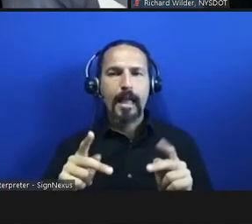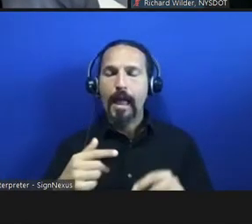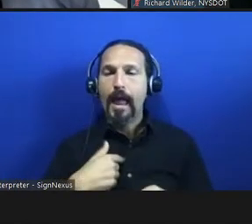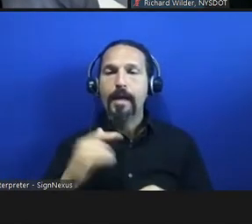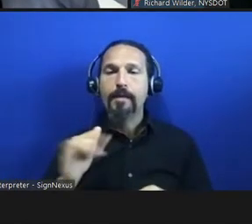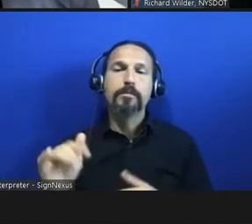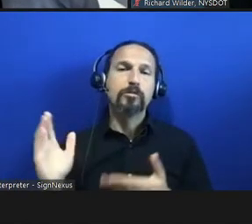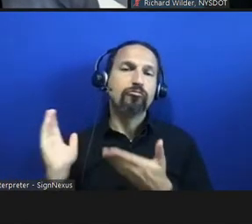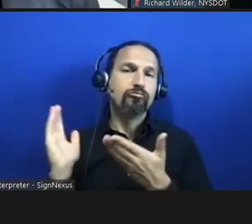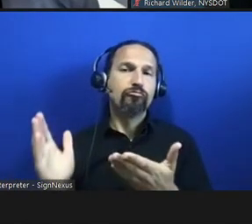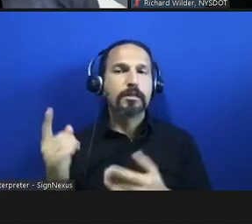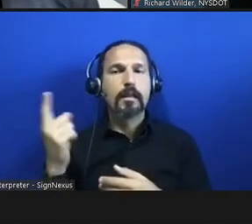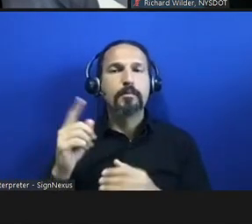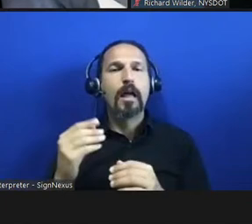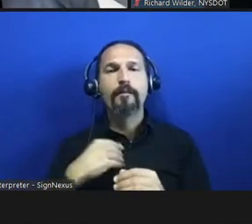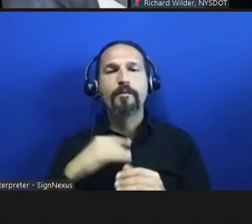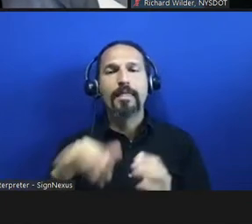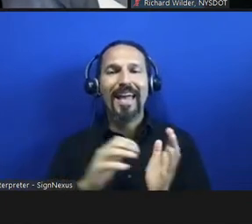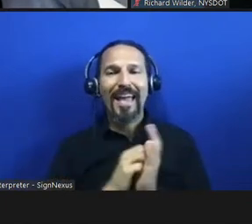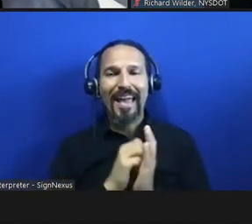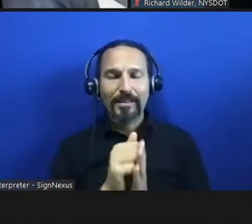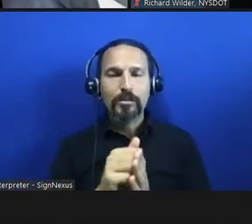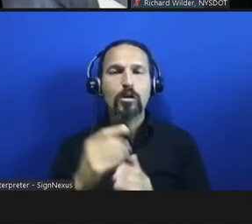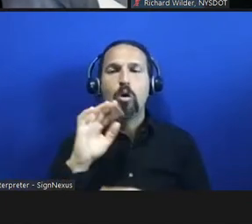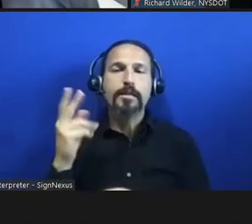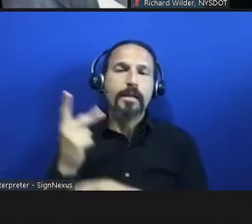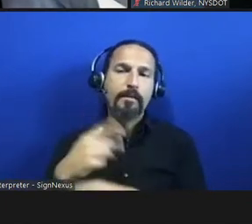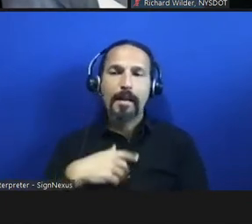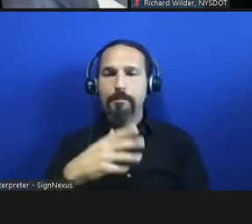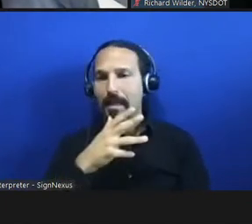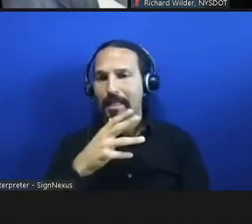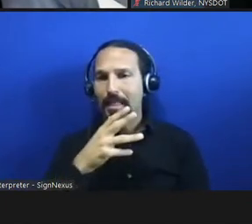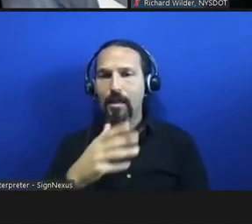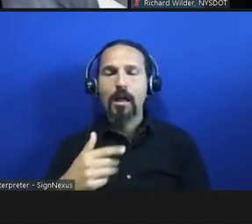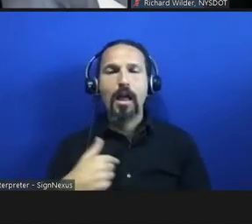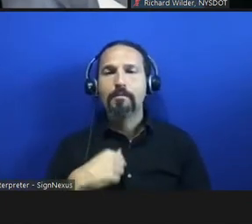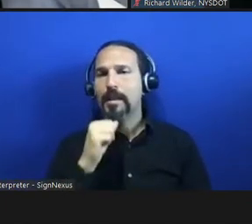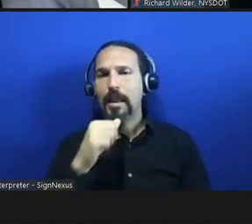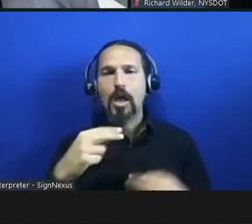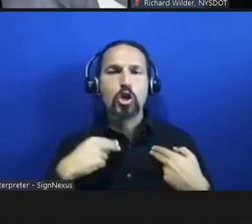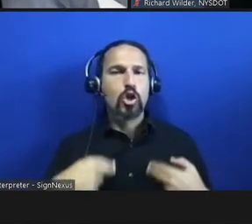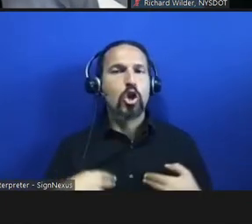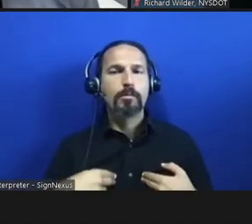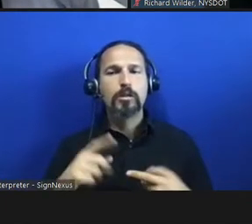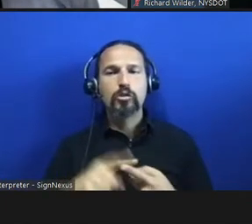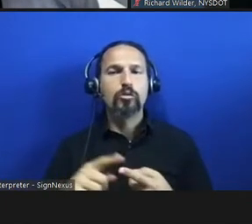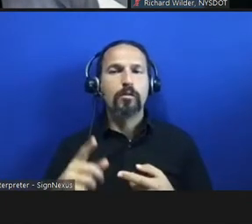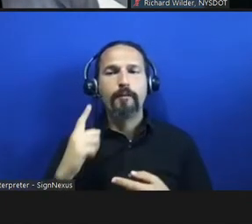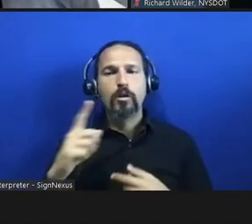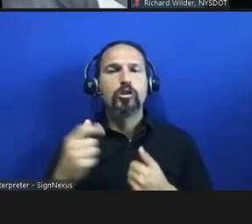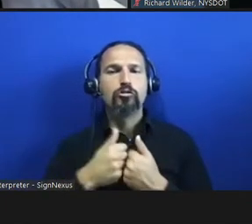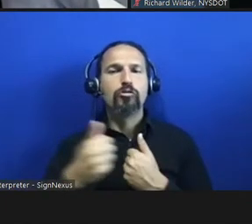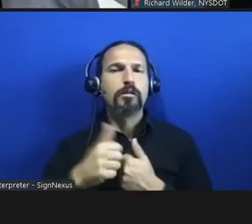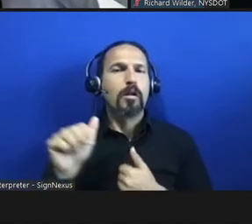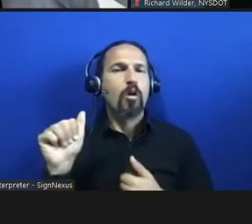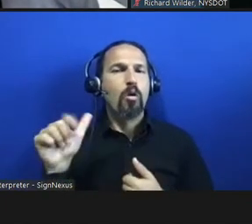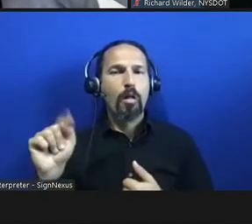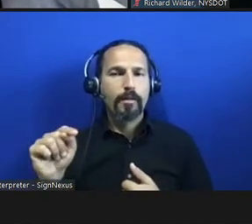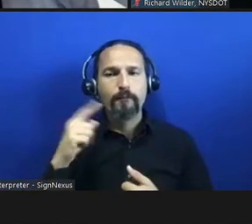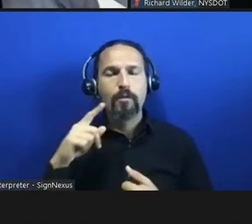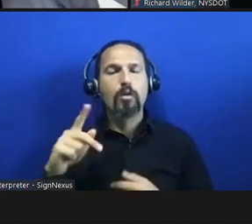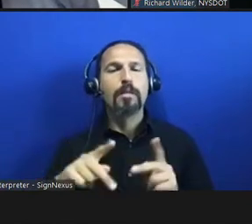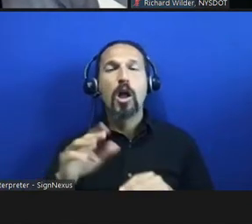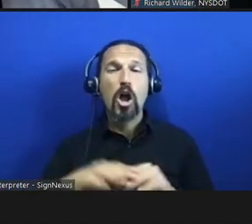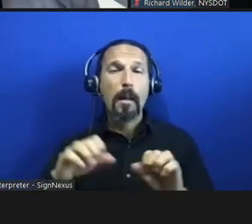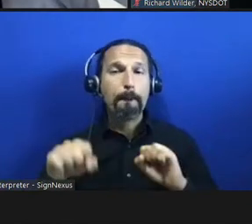transporting someone with cancer or when I was taking care of my mother I'm not even a human being to Transportation Alternatives only people